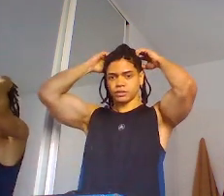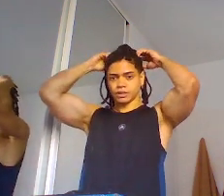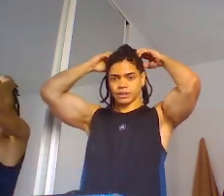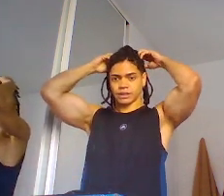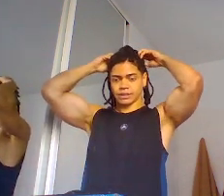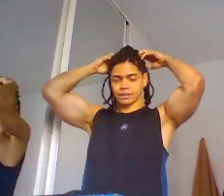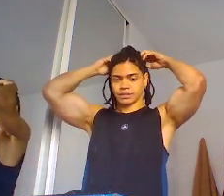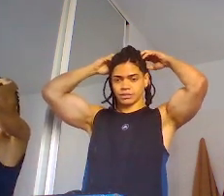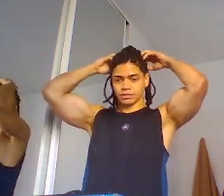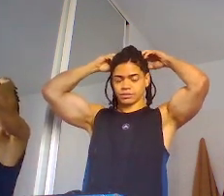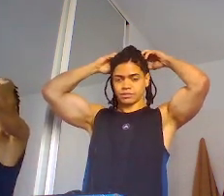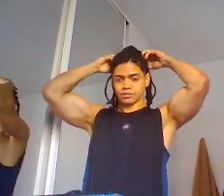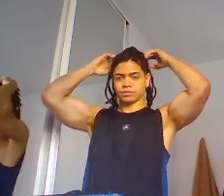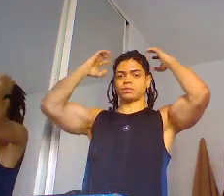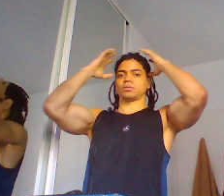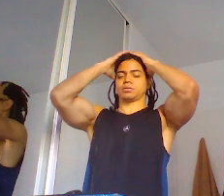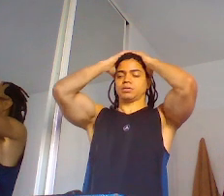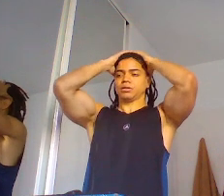Also,